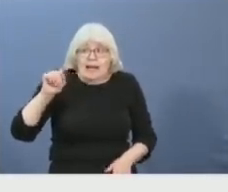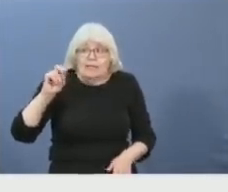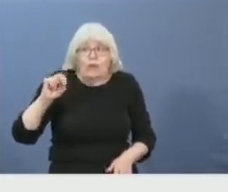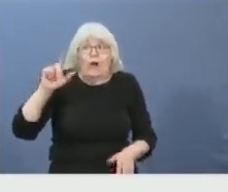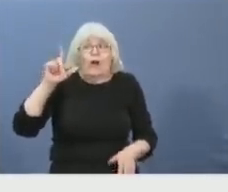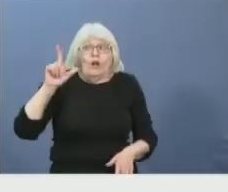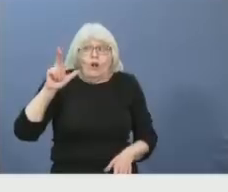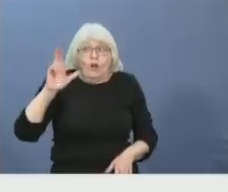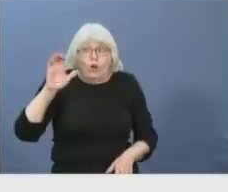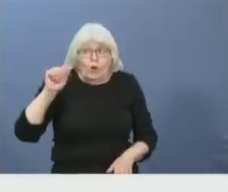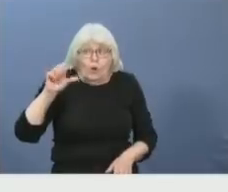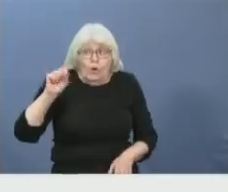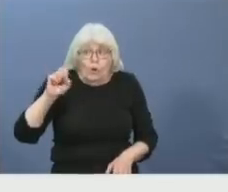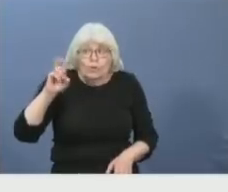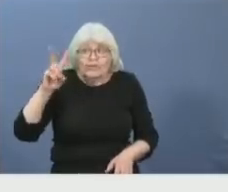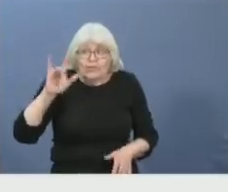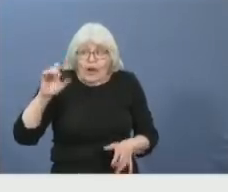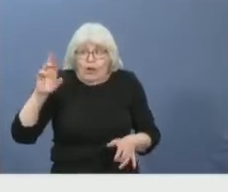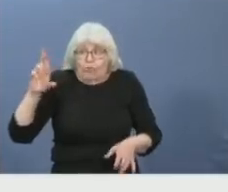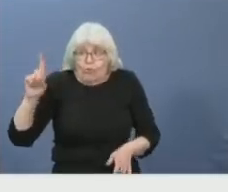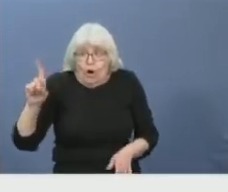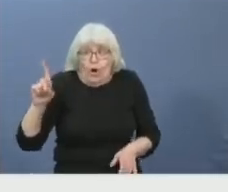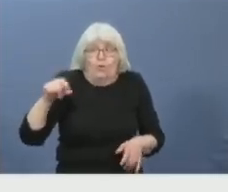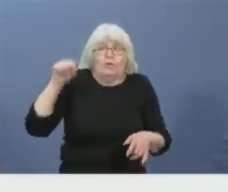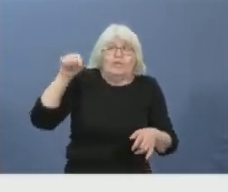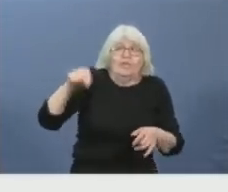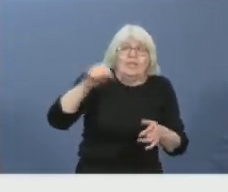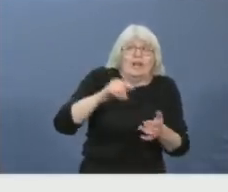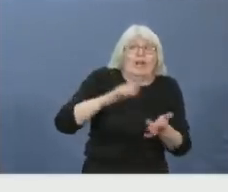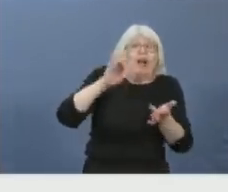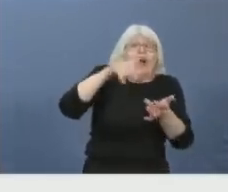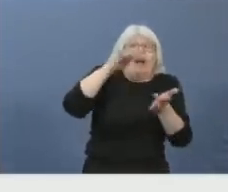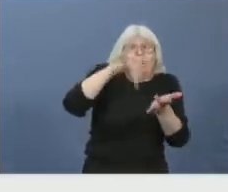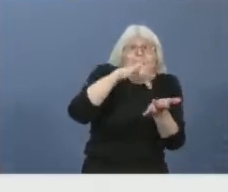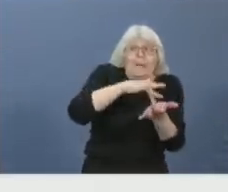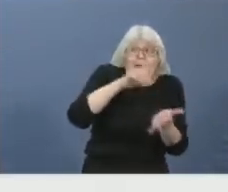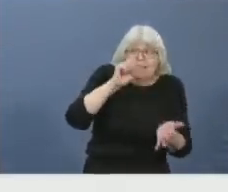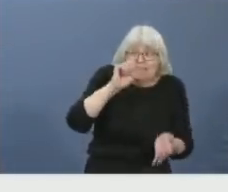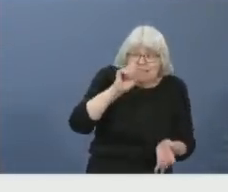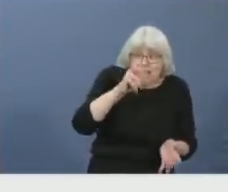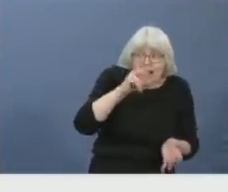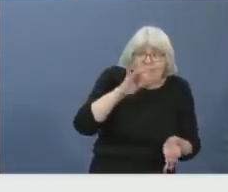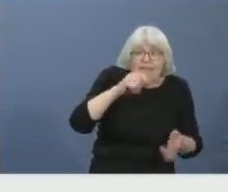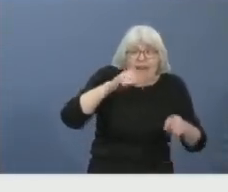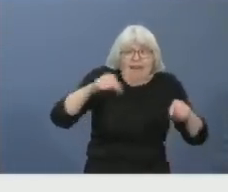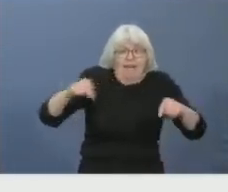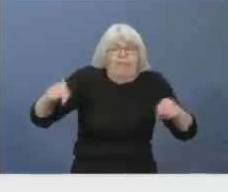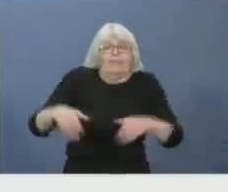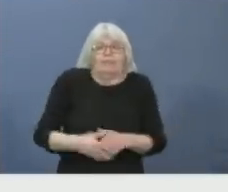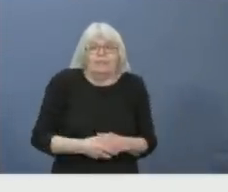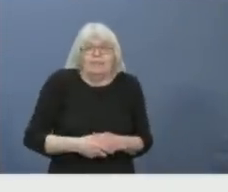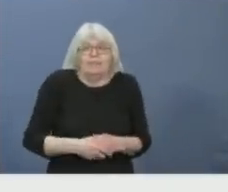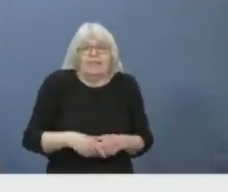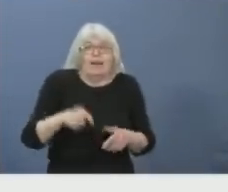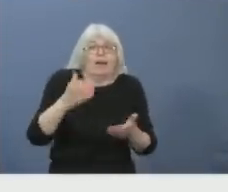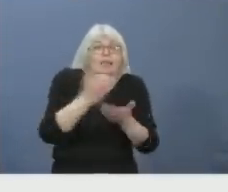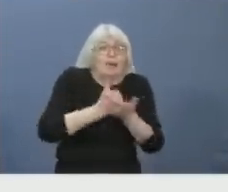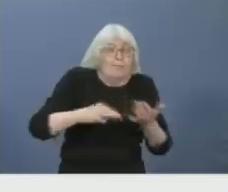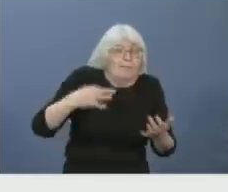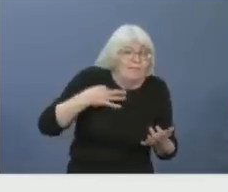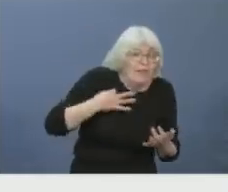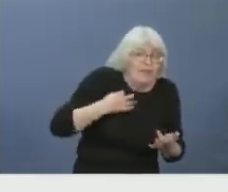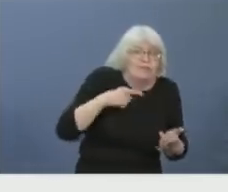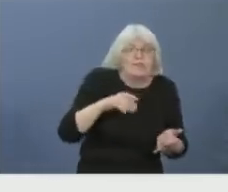Our officers continued evacuating many neighborhoods with assistance from Halifax Search and Rescue volunteers, Halifax Regional Police officers,